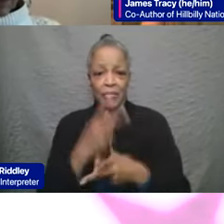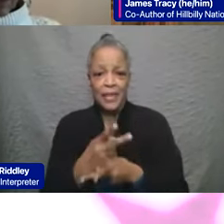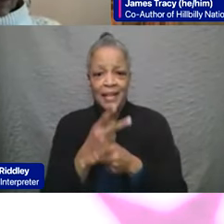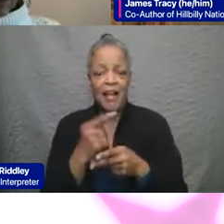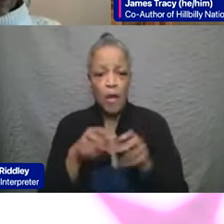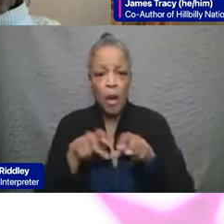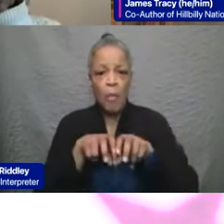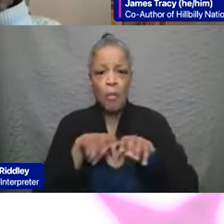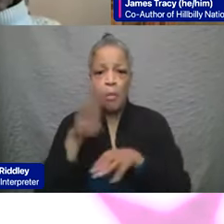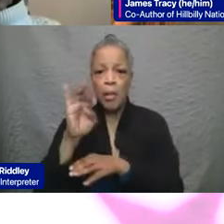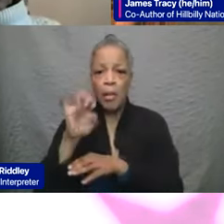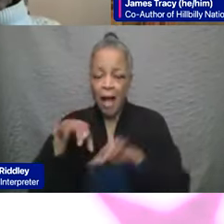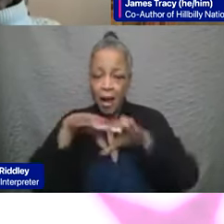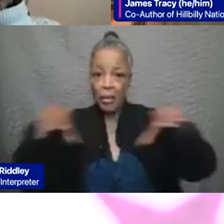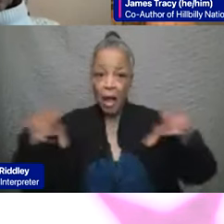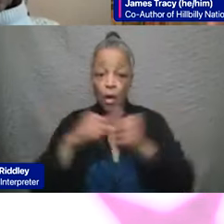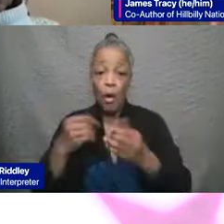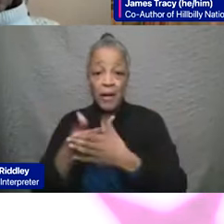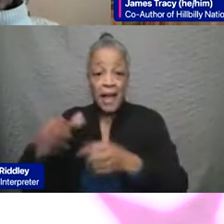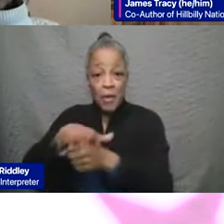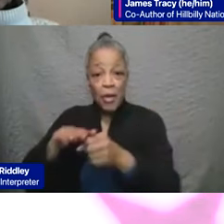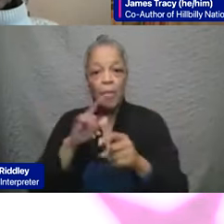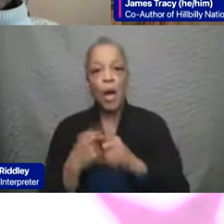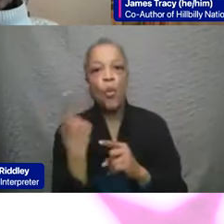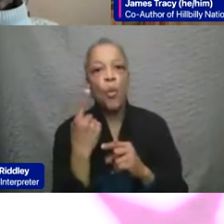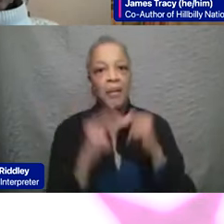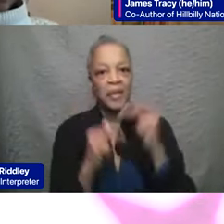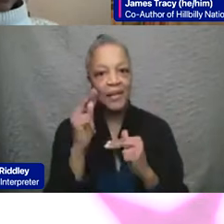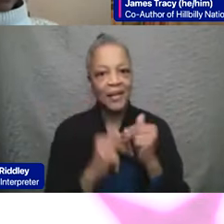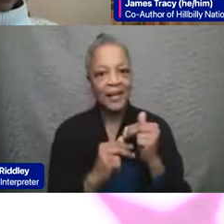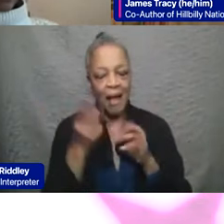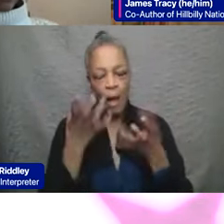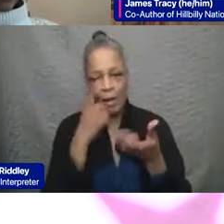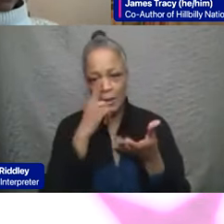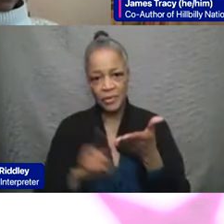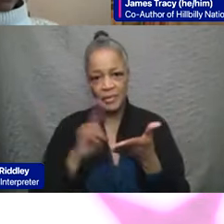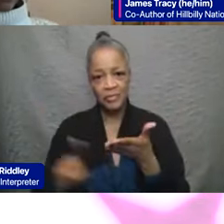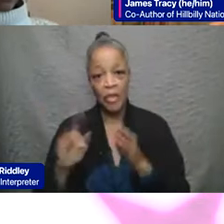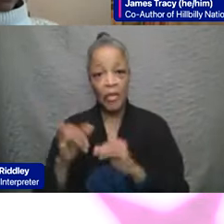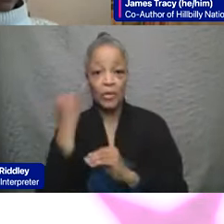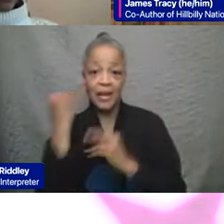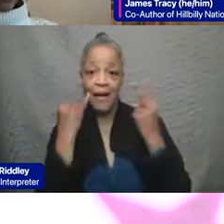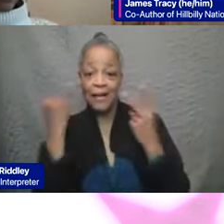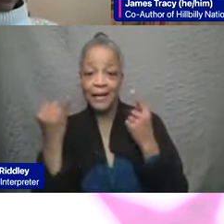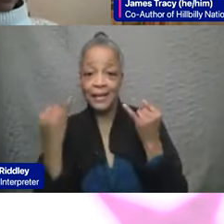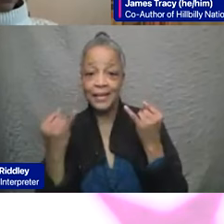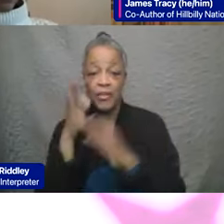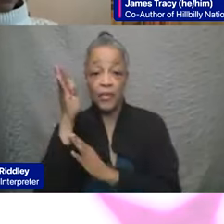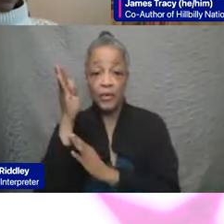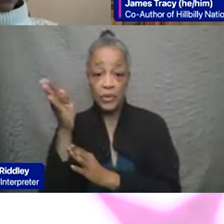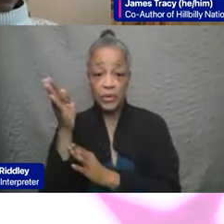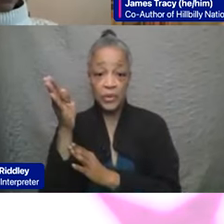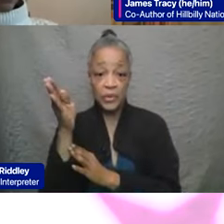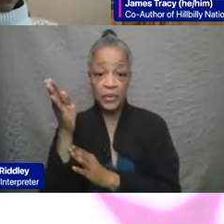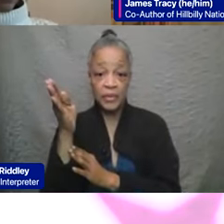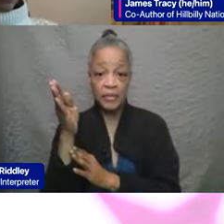neighborhood, but like one building. So I would really, really like to explore those ideas in the future. But I also